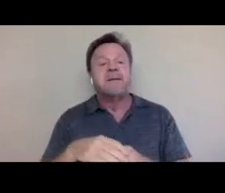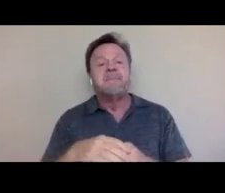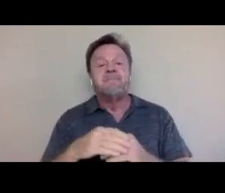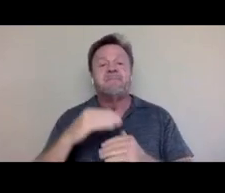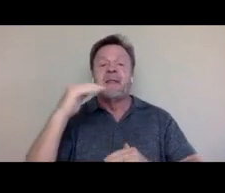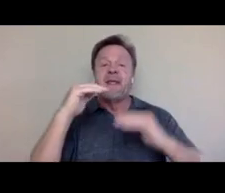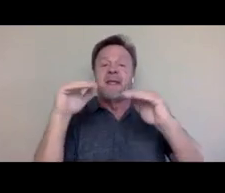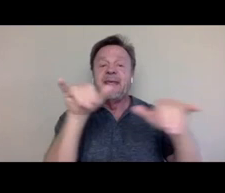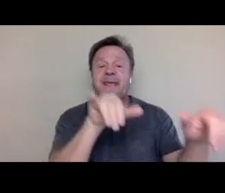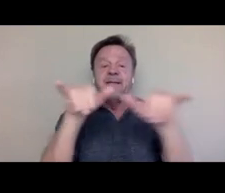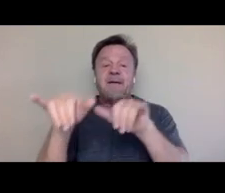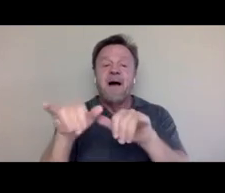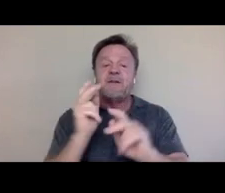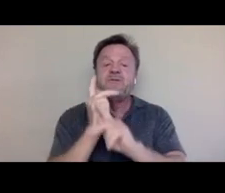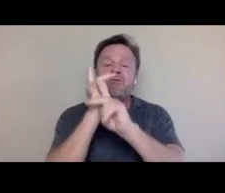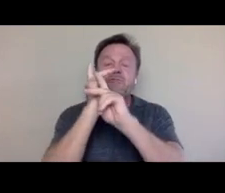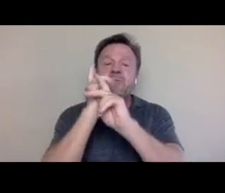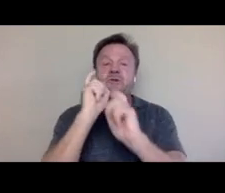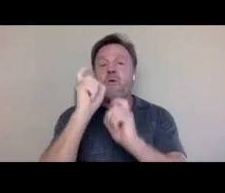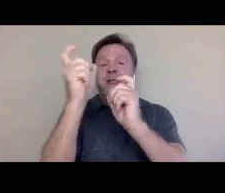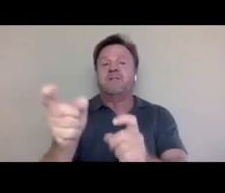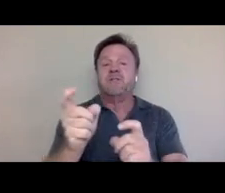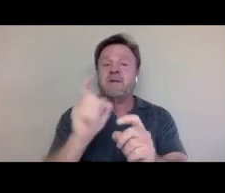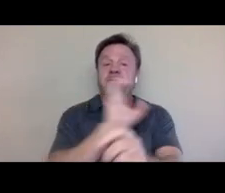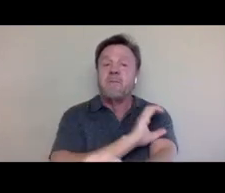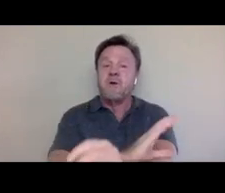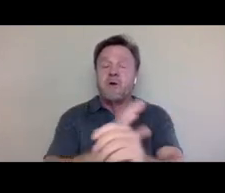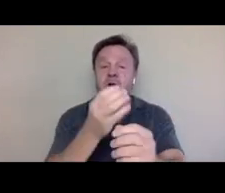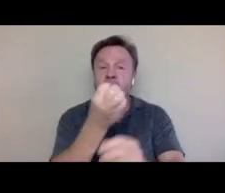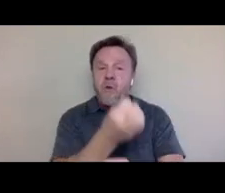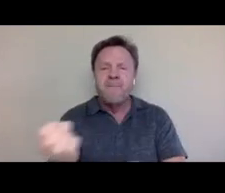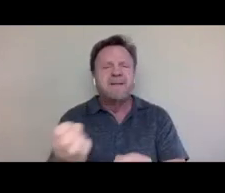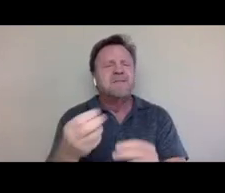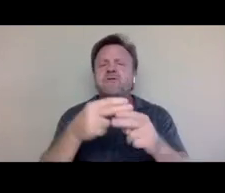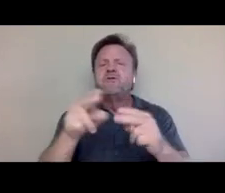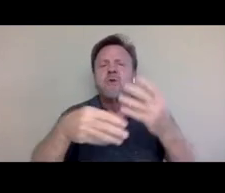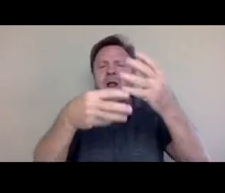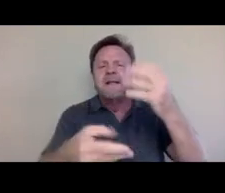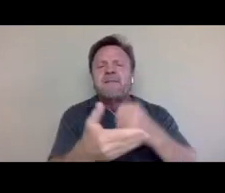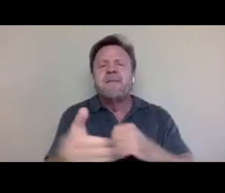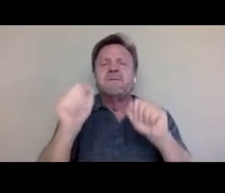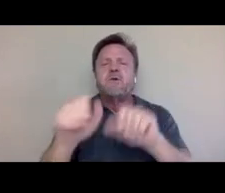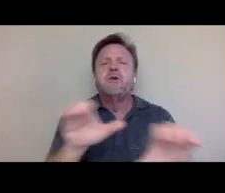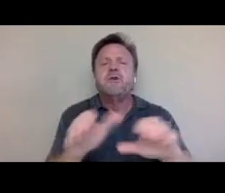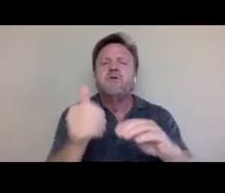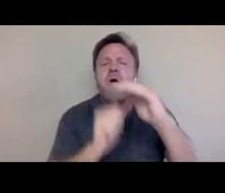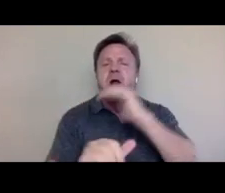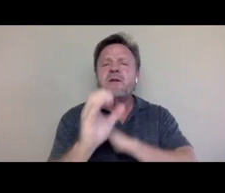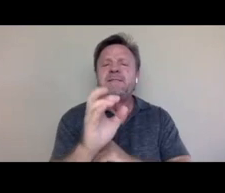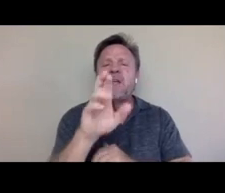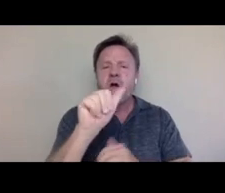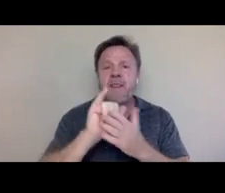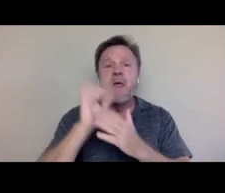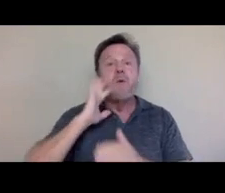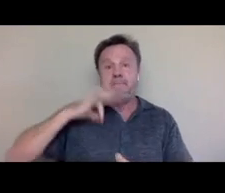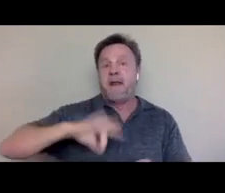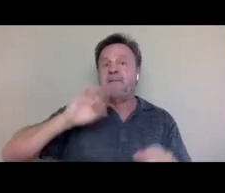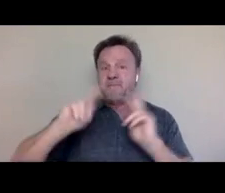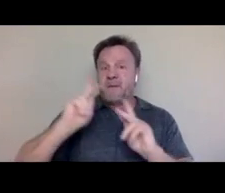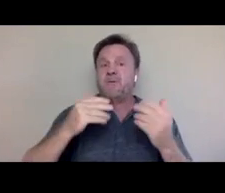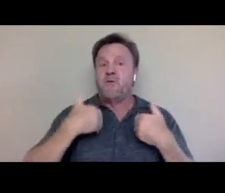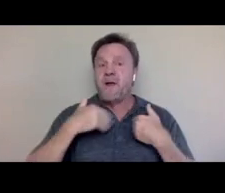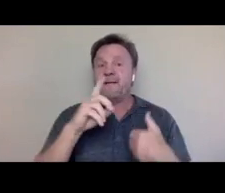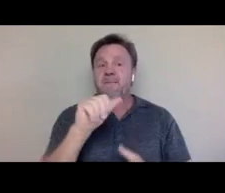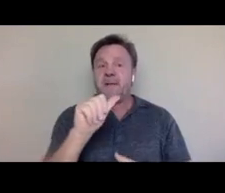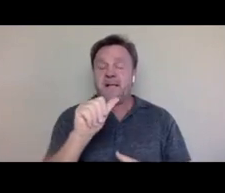computer equipment. So here's just a short list of some of the things that could be done under CRA that would benefit people with